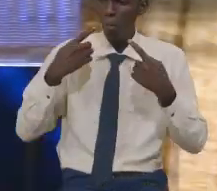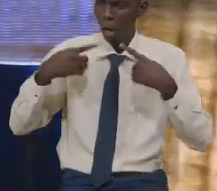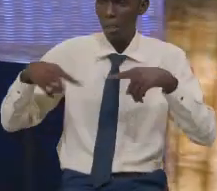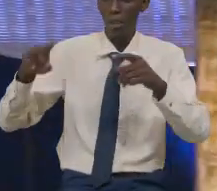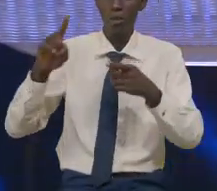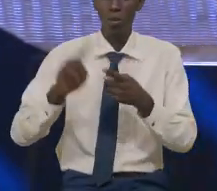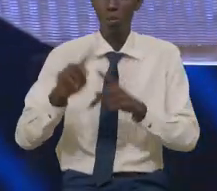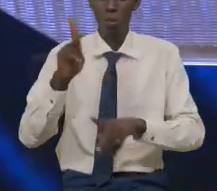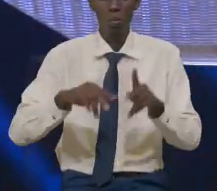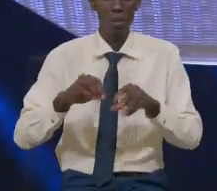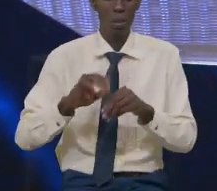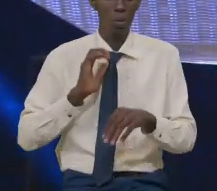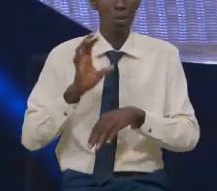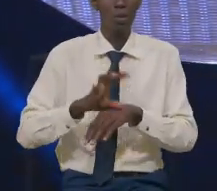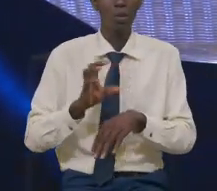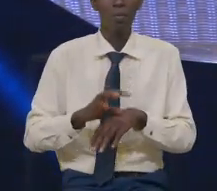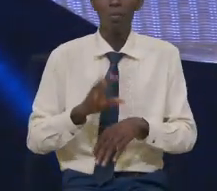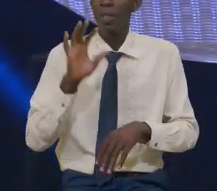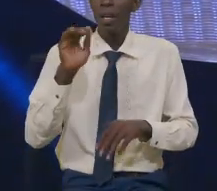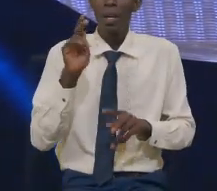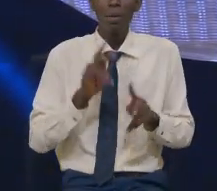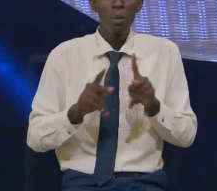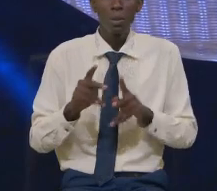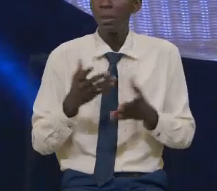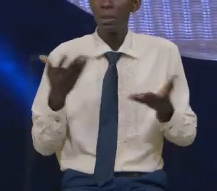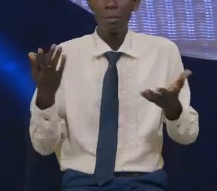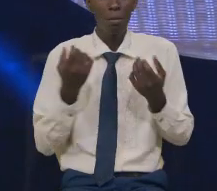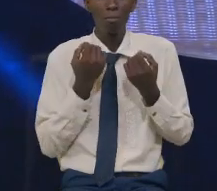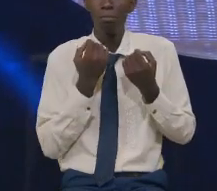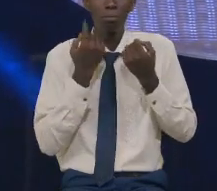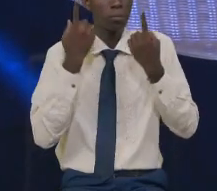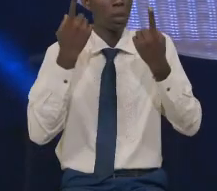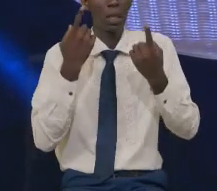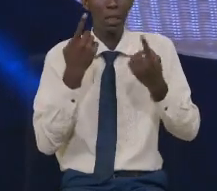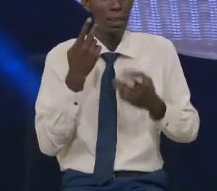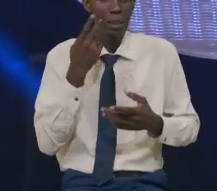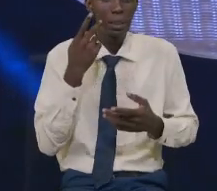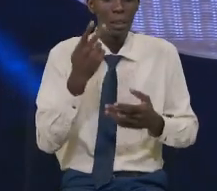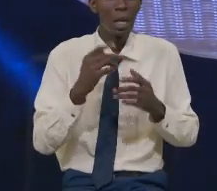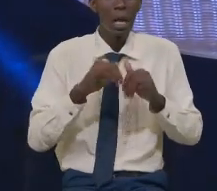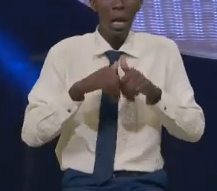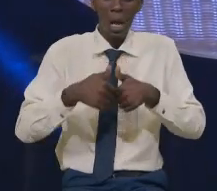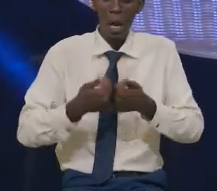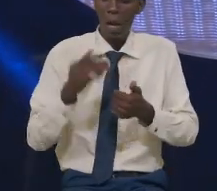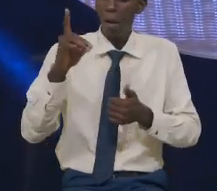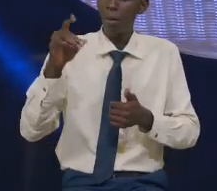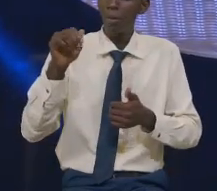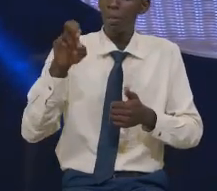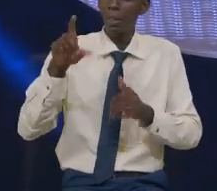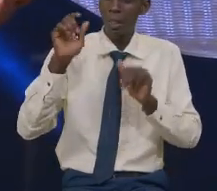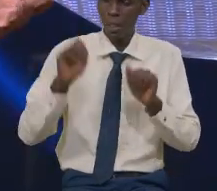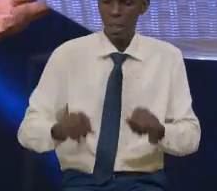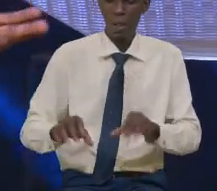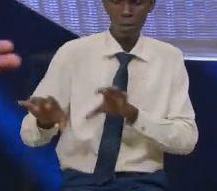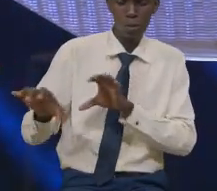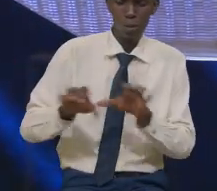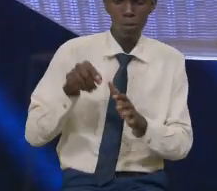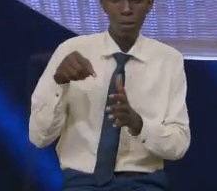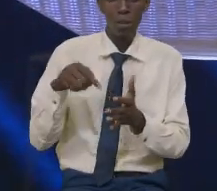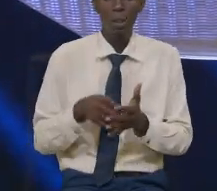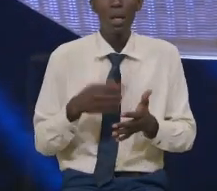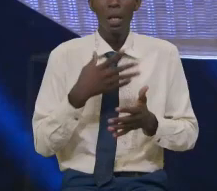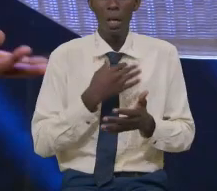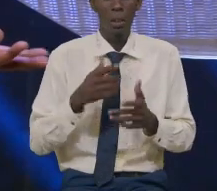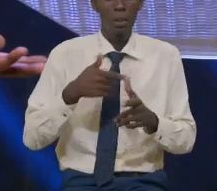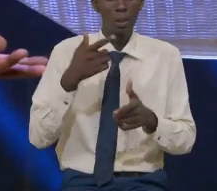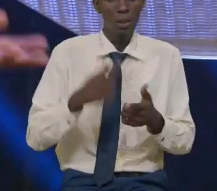he's dazed, he's amazed, he's surprised, he's amazed how Daniel could reveal this. And then he comes